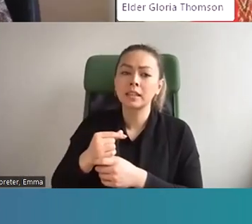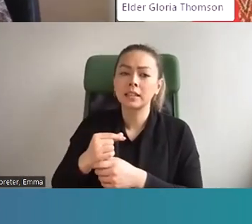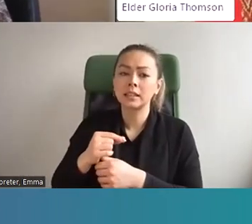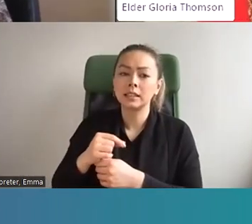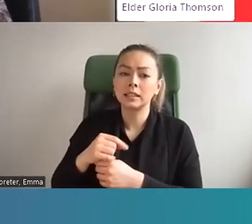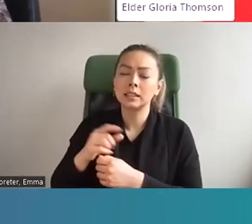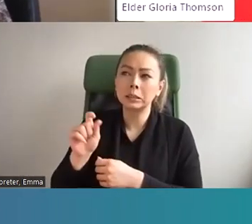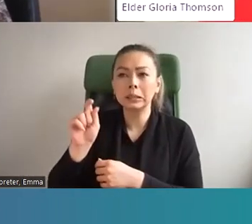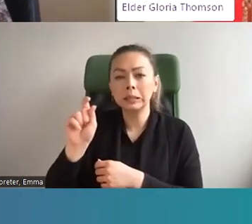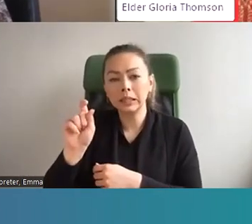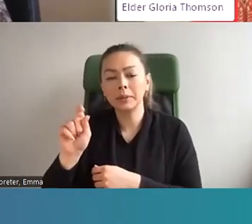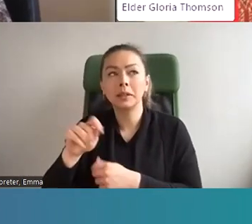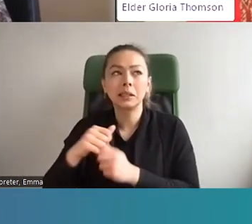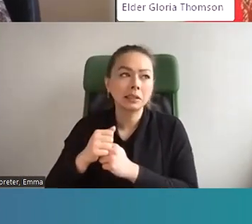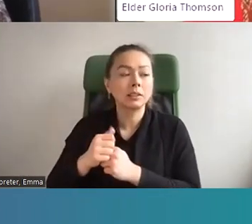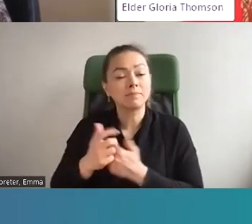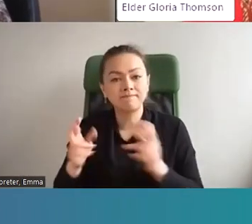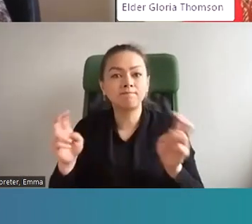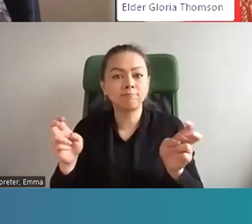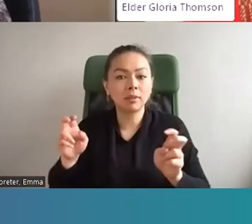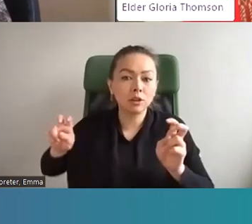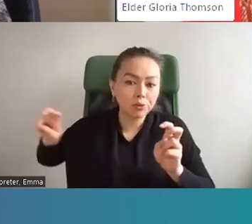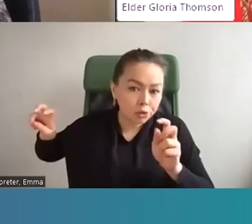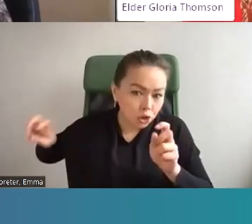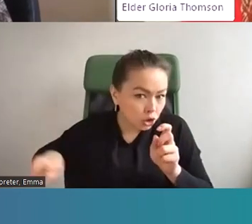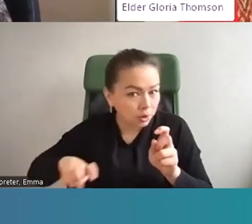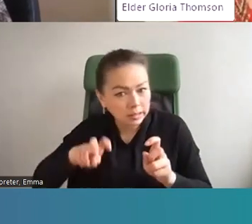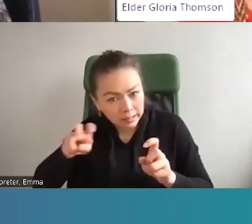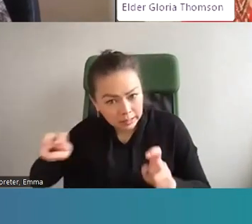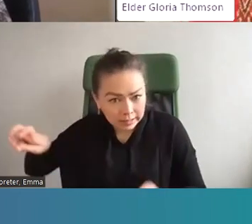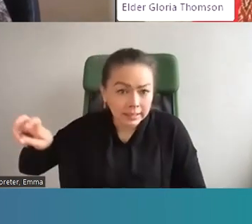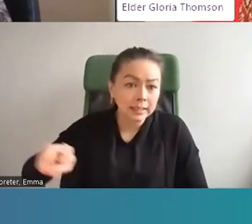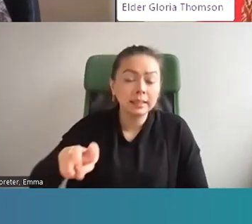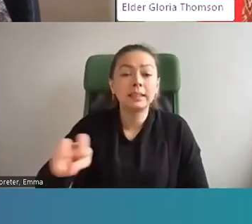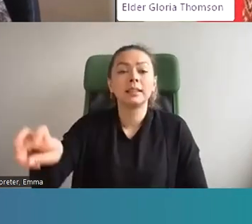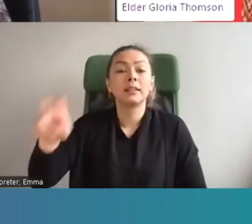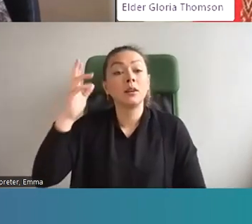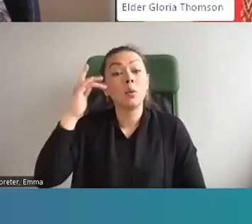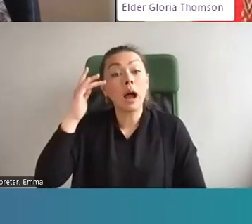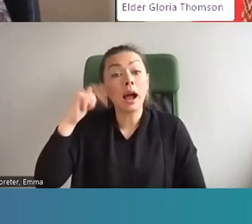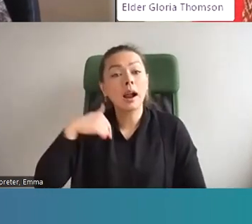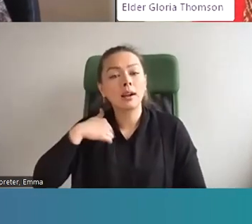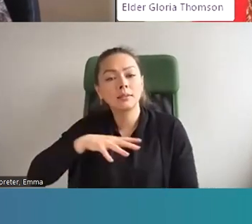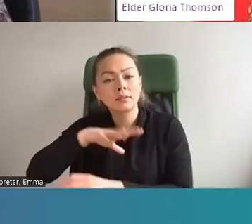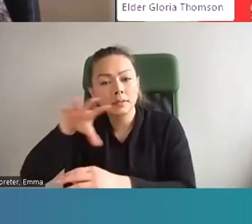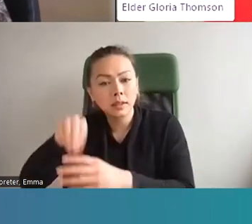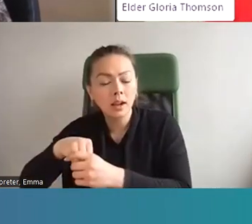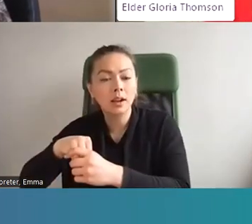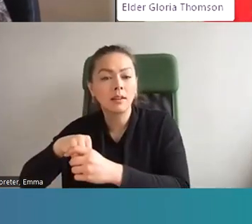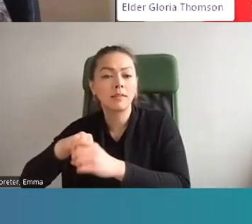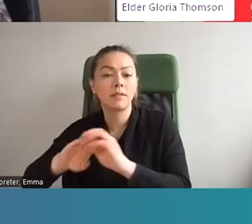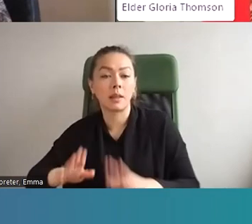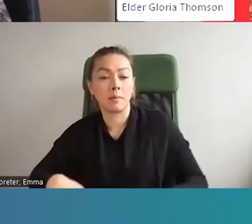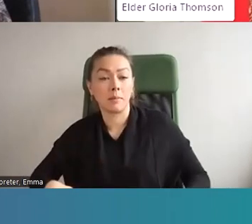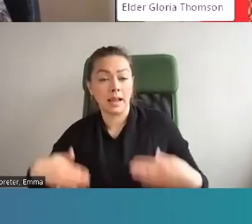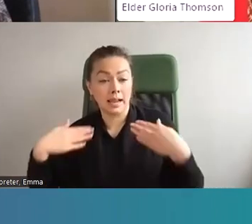I would call it a journey, because then I got involved with the Kairos blanket exercises and